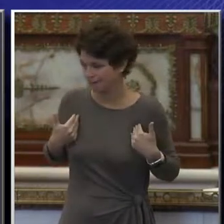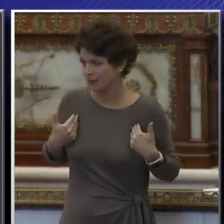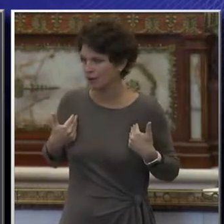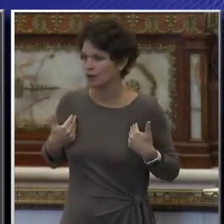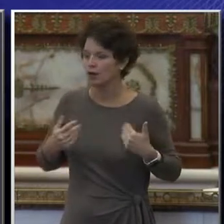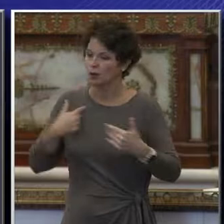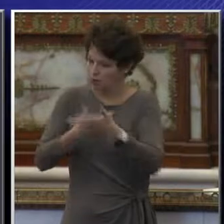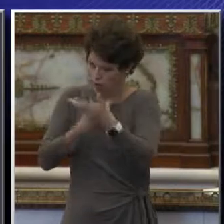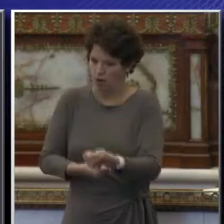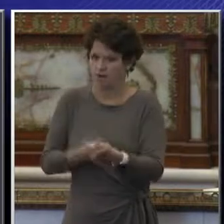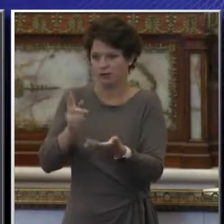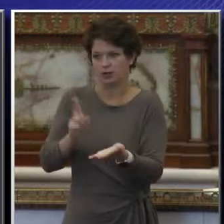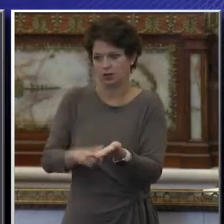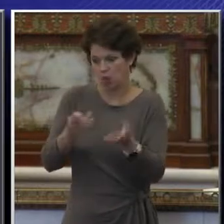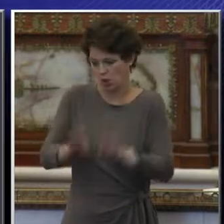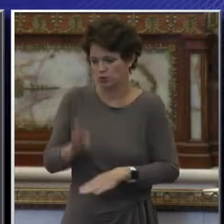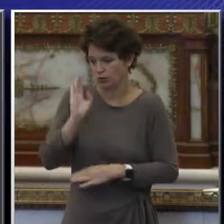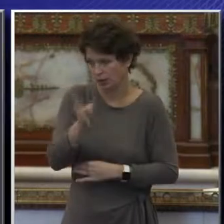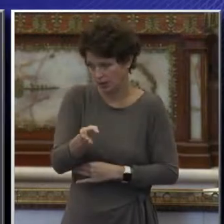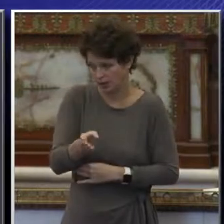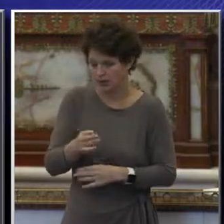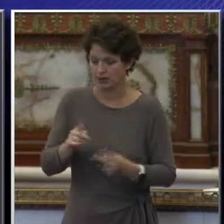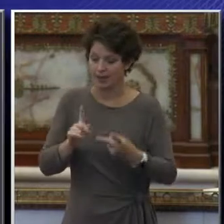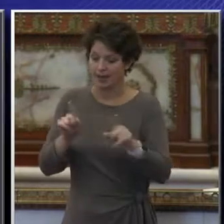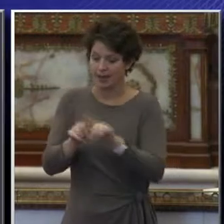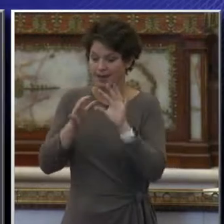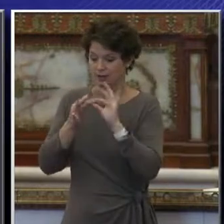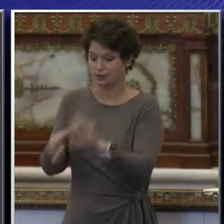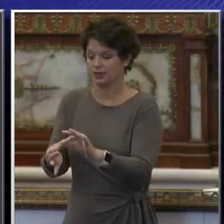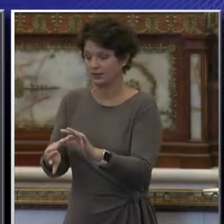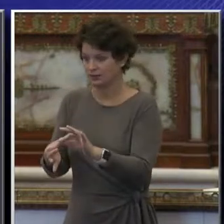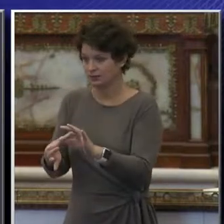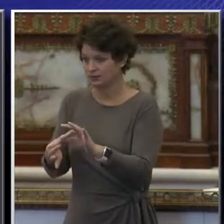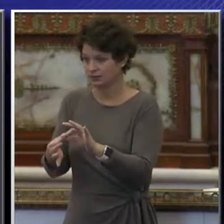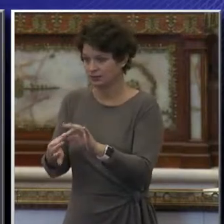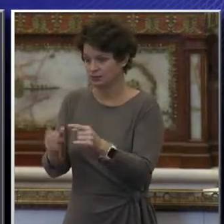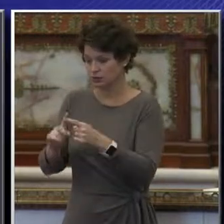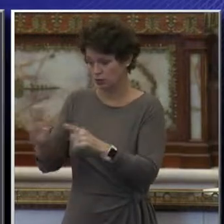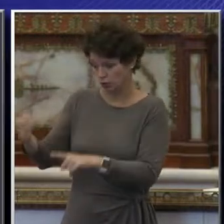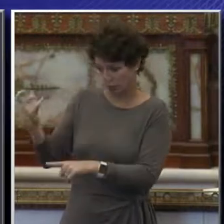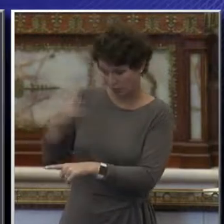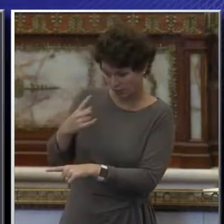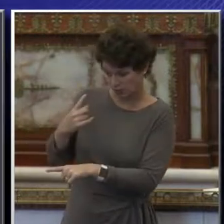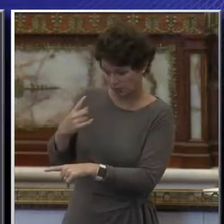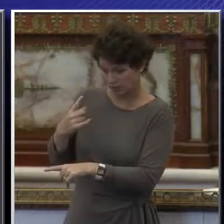very confident about. As it relates, to your questions